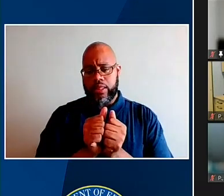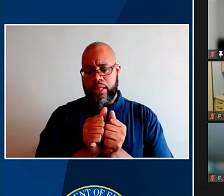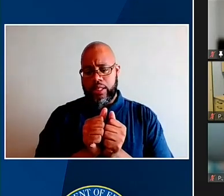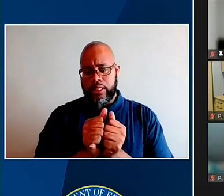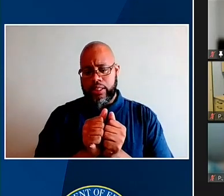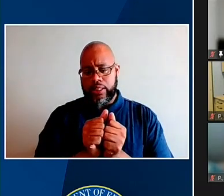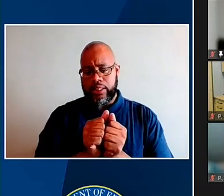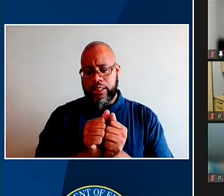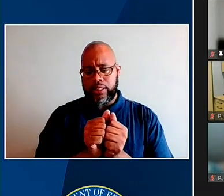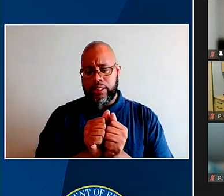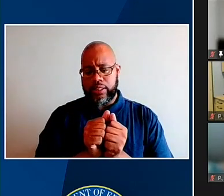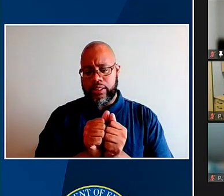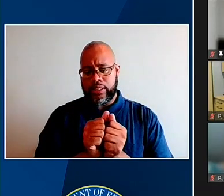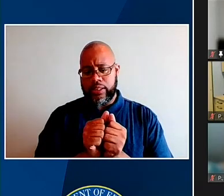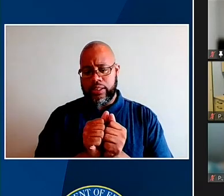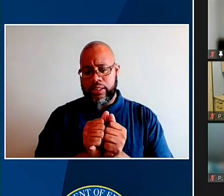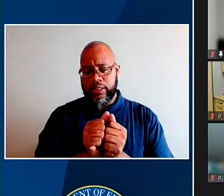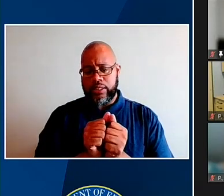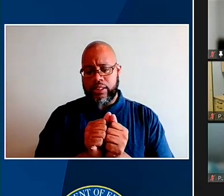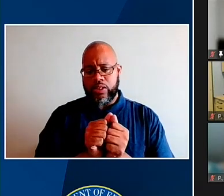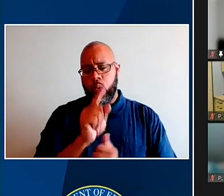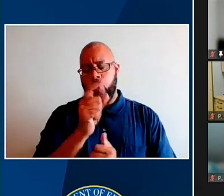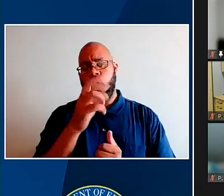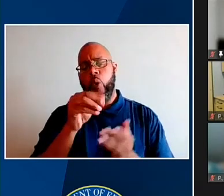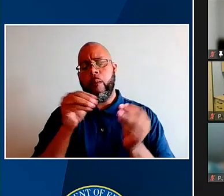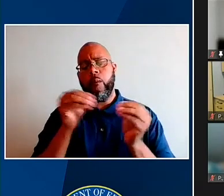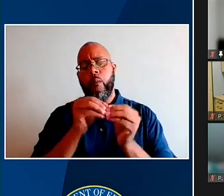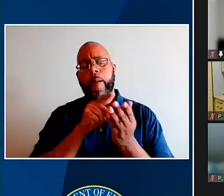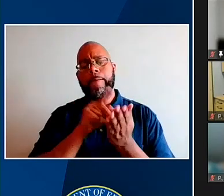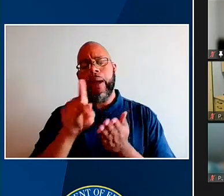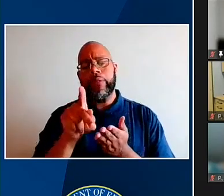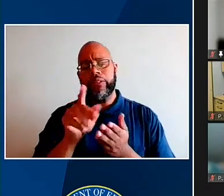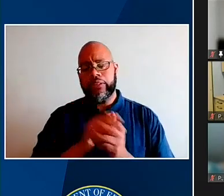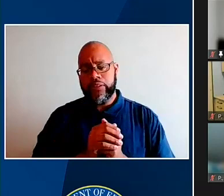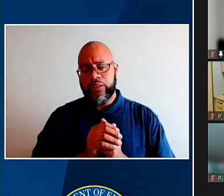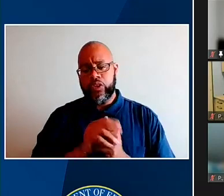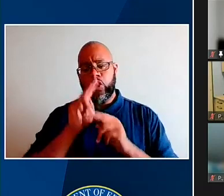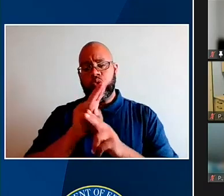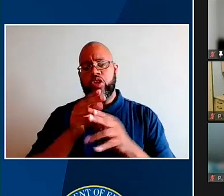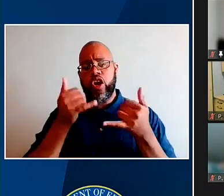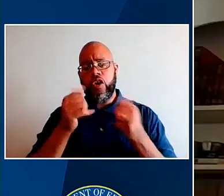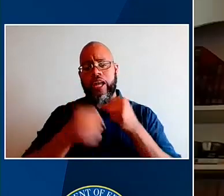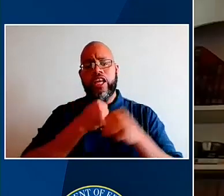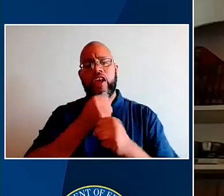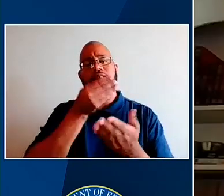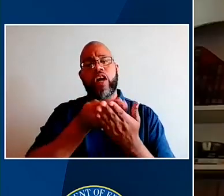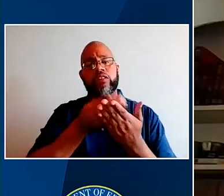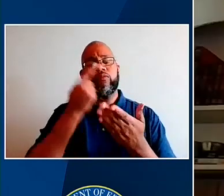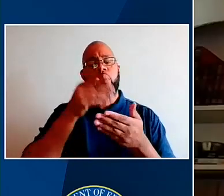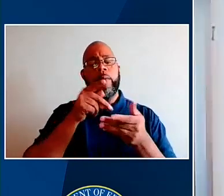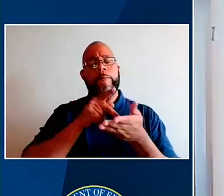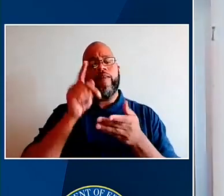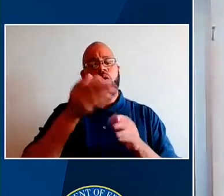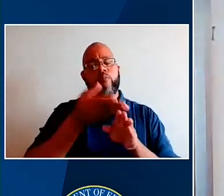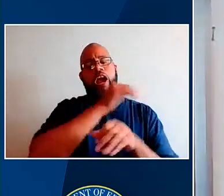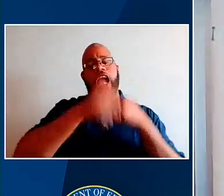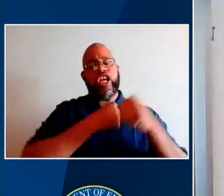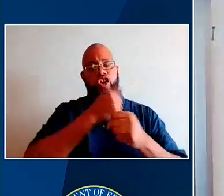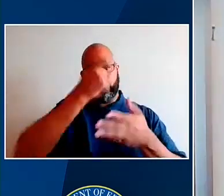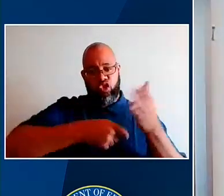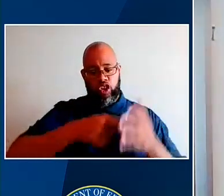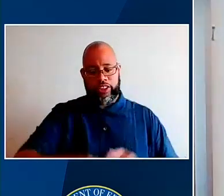C2, one or more payment period, the using current year funds to pay for prior year charges. Gotcha.